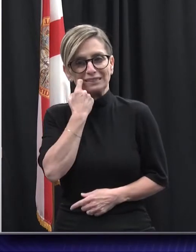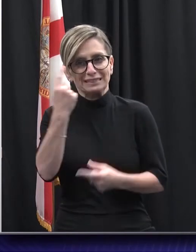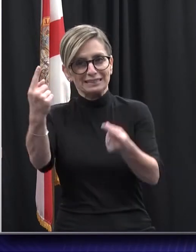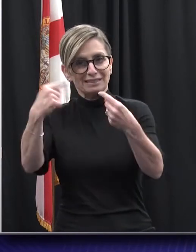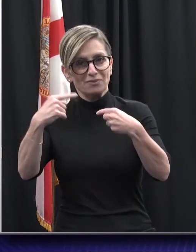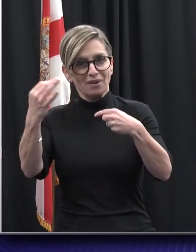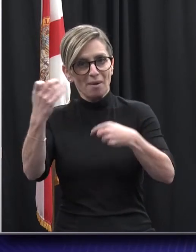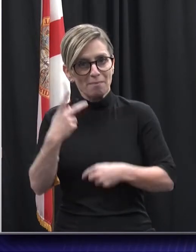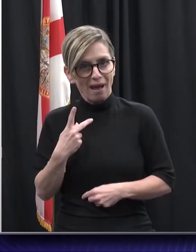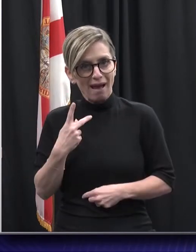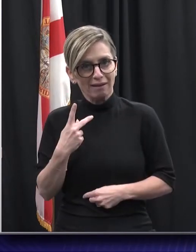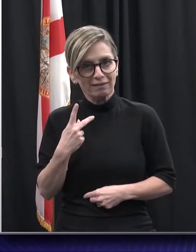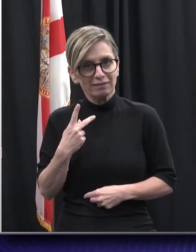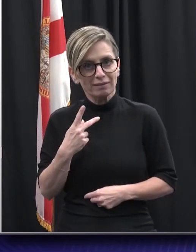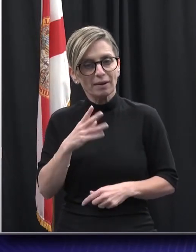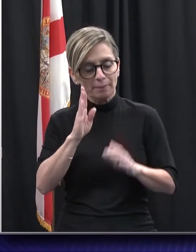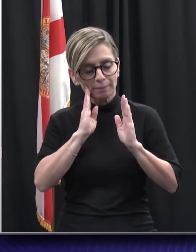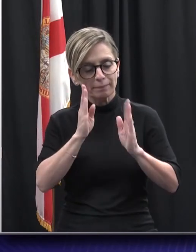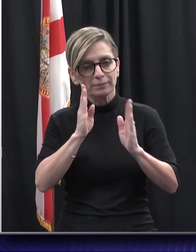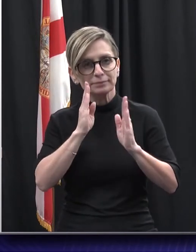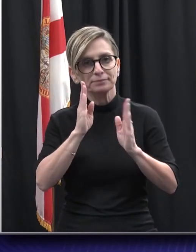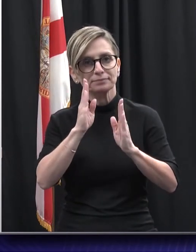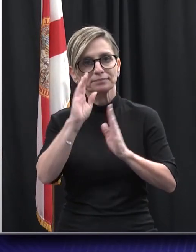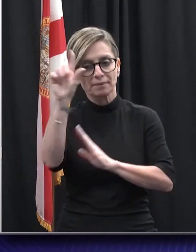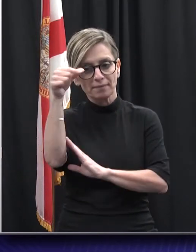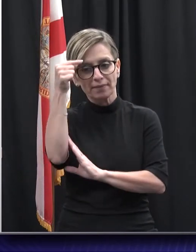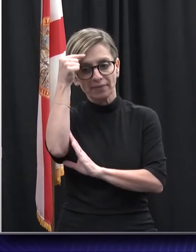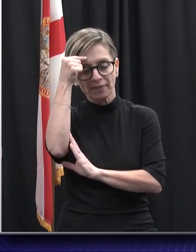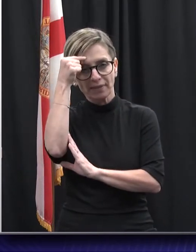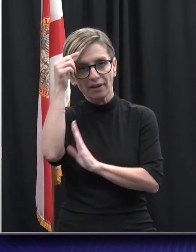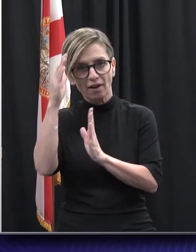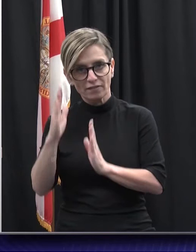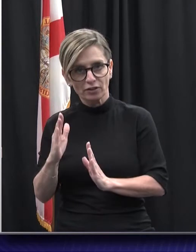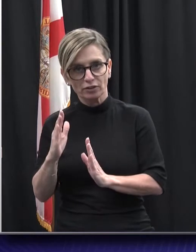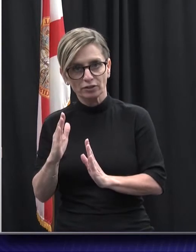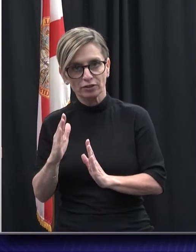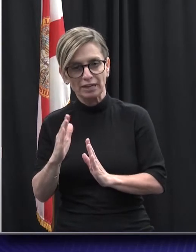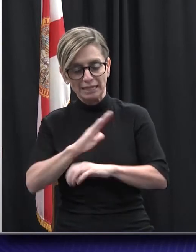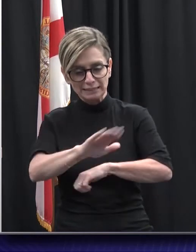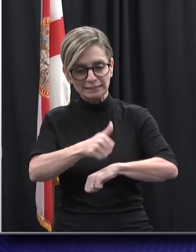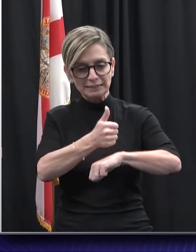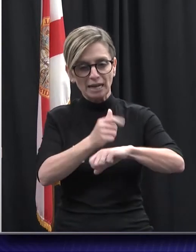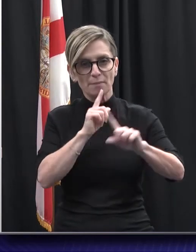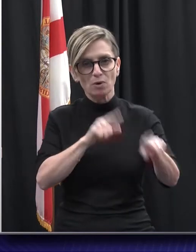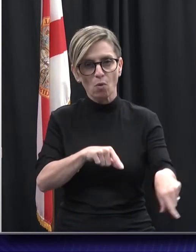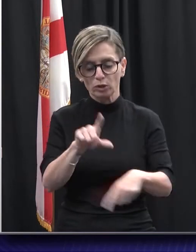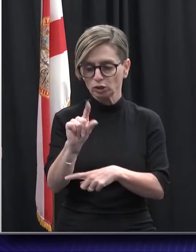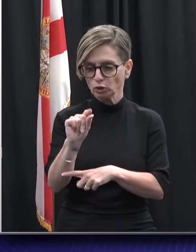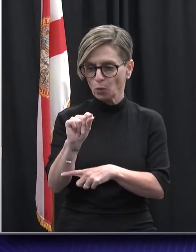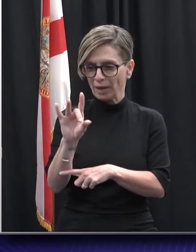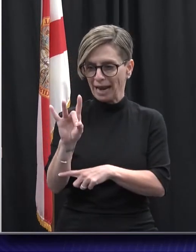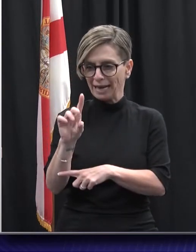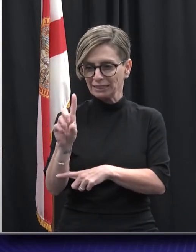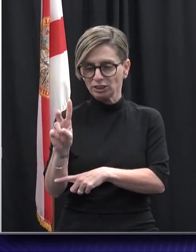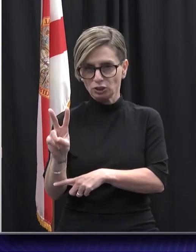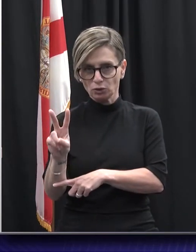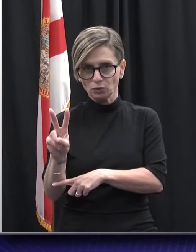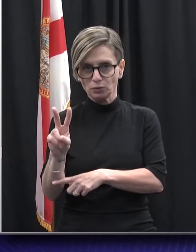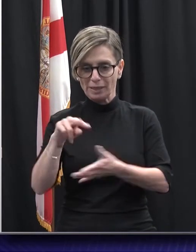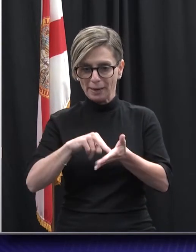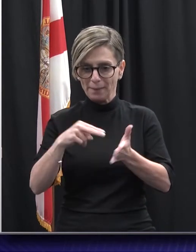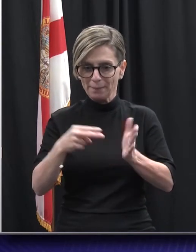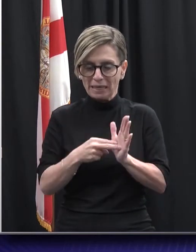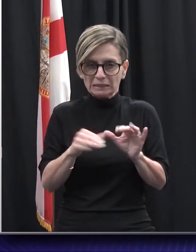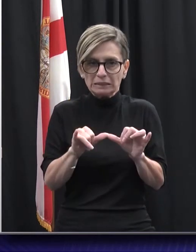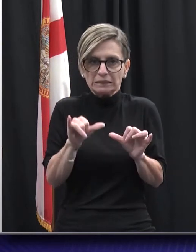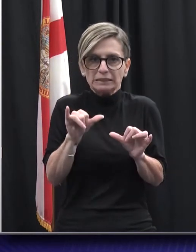aware that the governor has placed an executive order, 2082, that requires you to shelter in place for 14 days from the